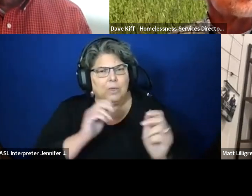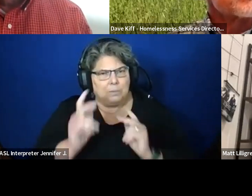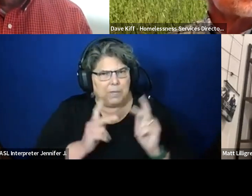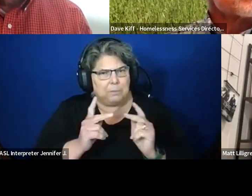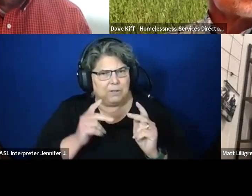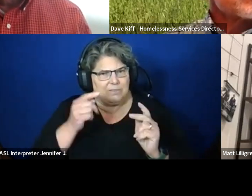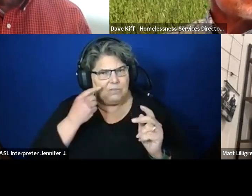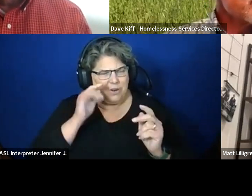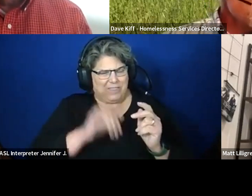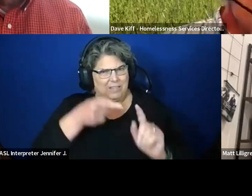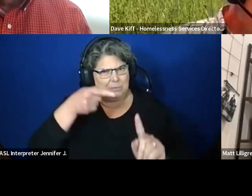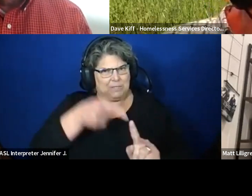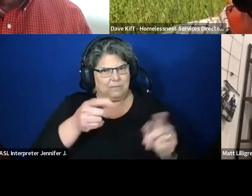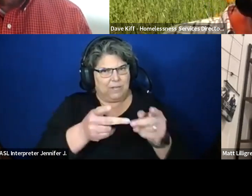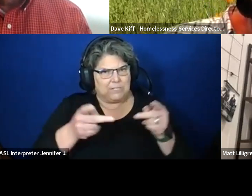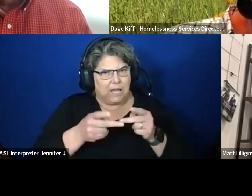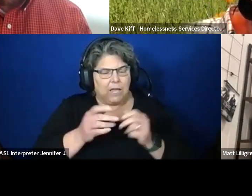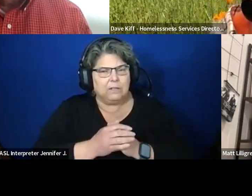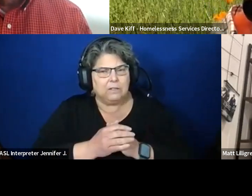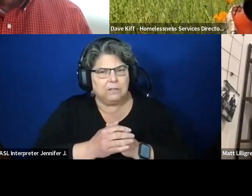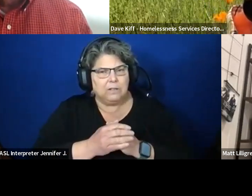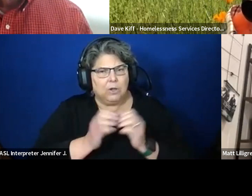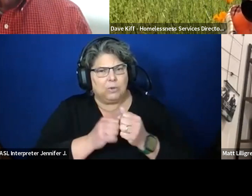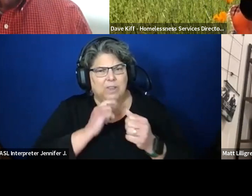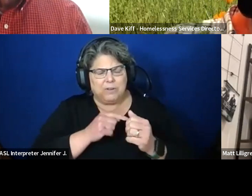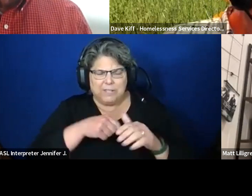this particular site. With this intensive